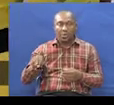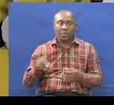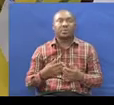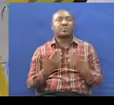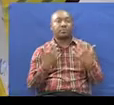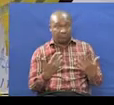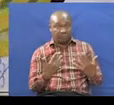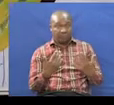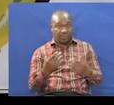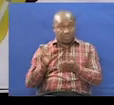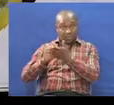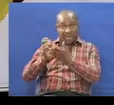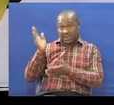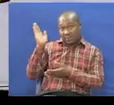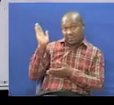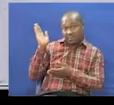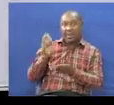exercise.